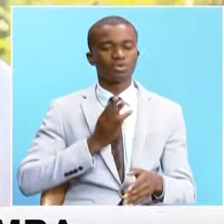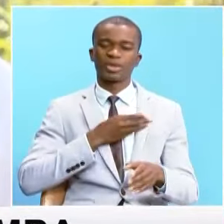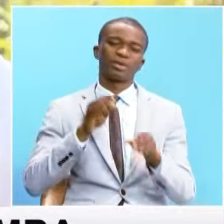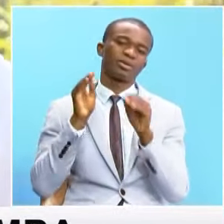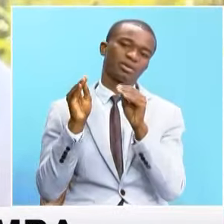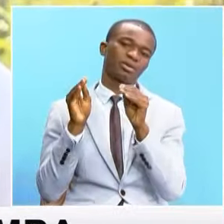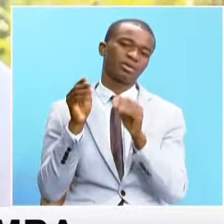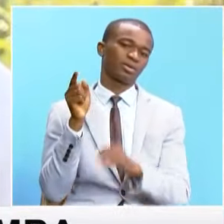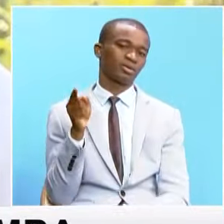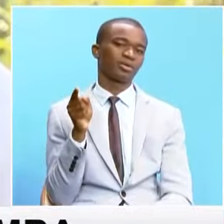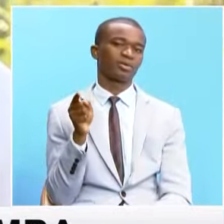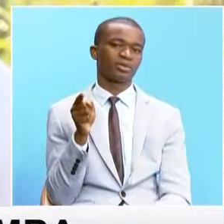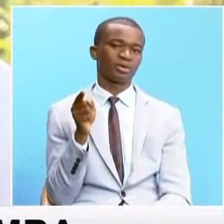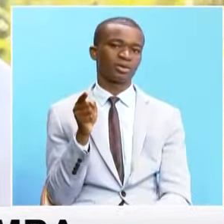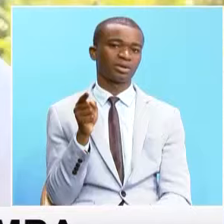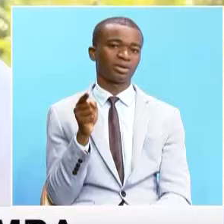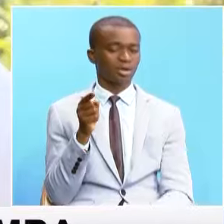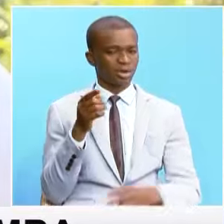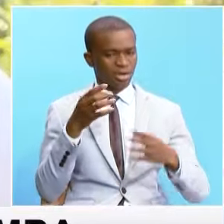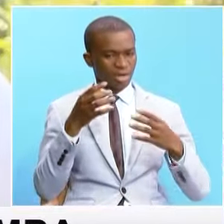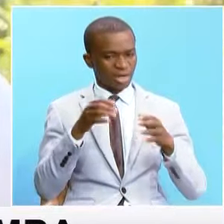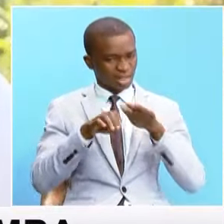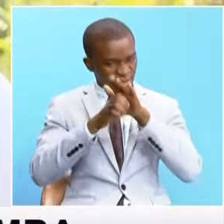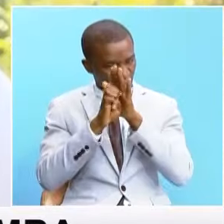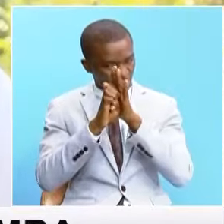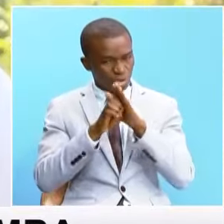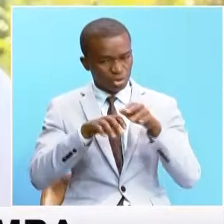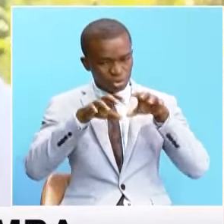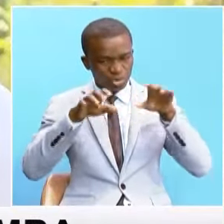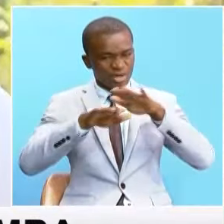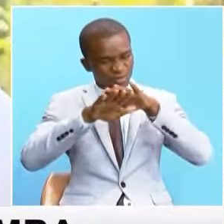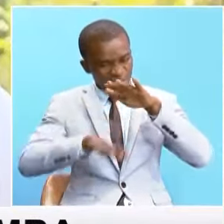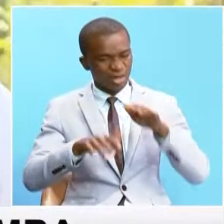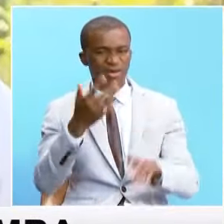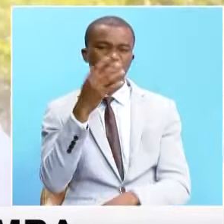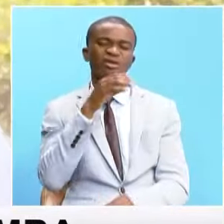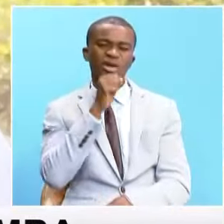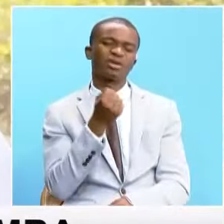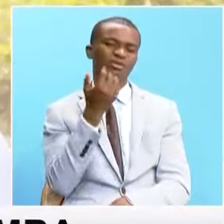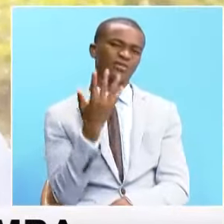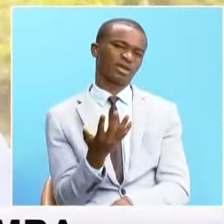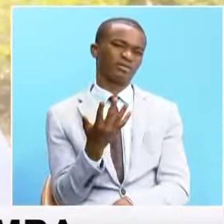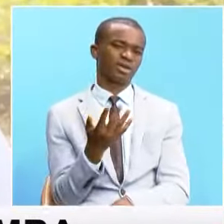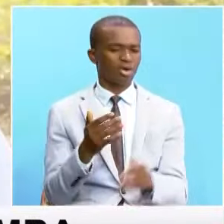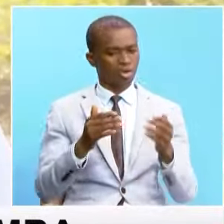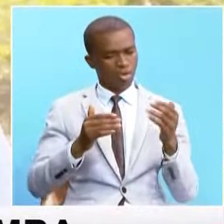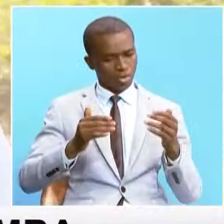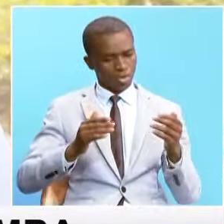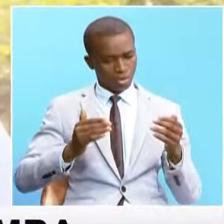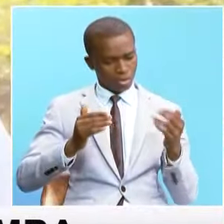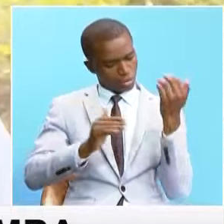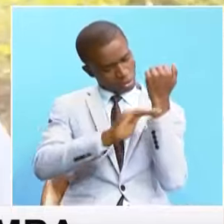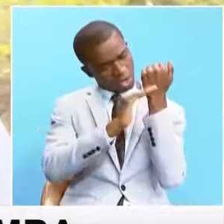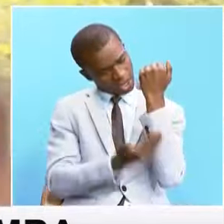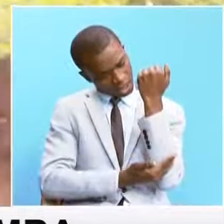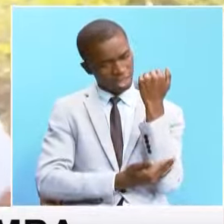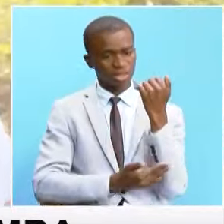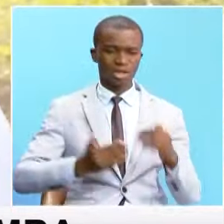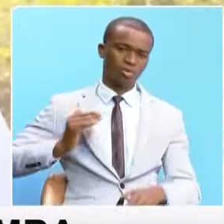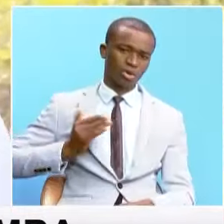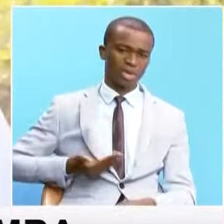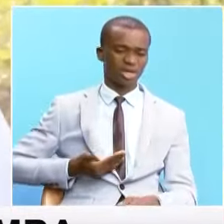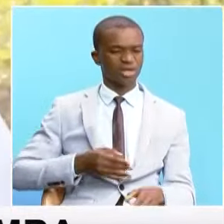at the body needs, especially for these under 5 children, the pregnant and lactating women. Going forward, we hope that this